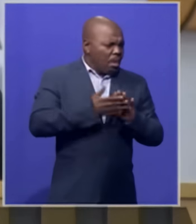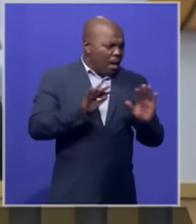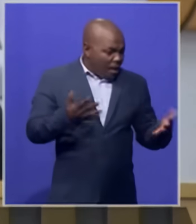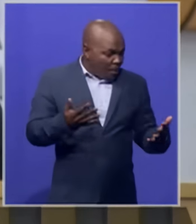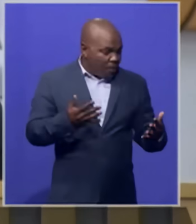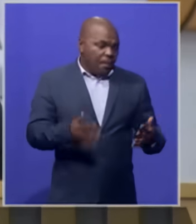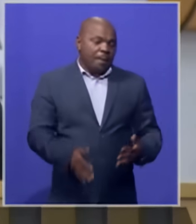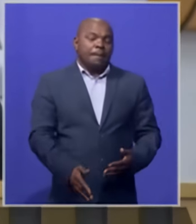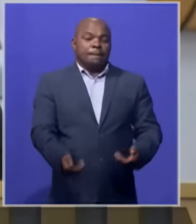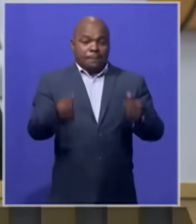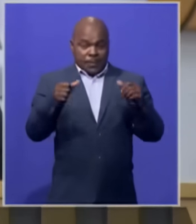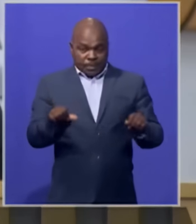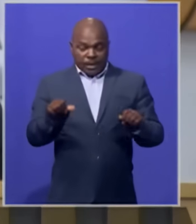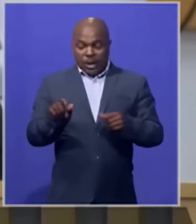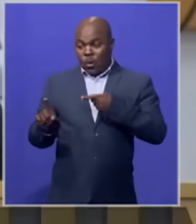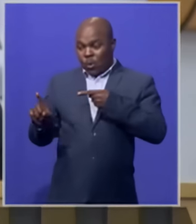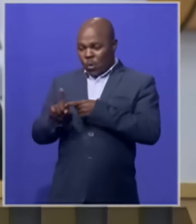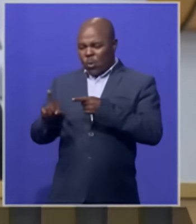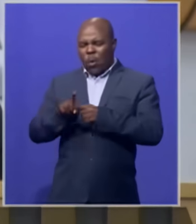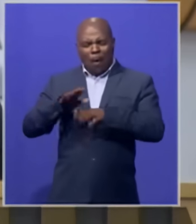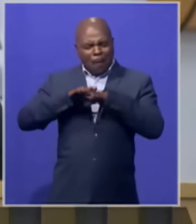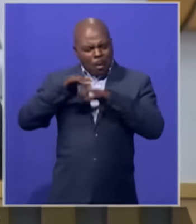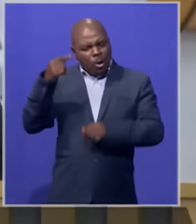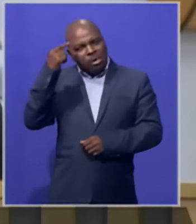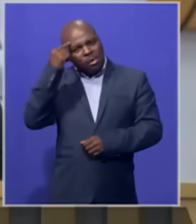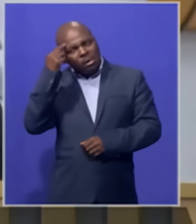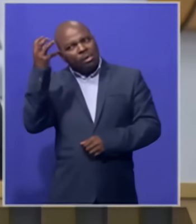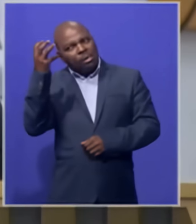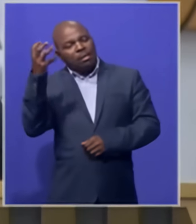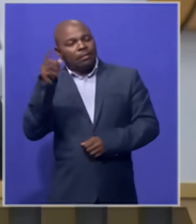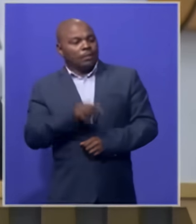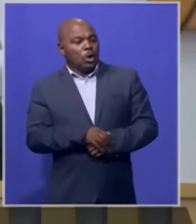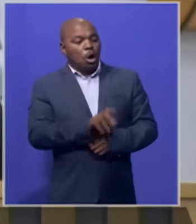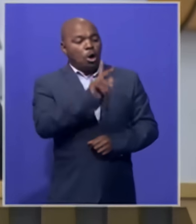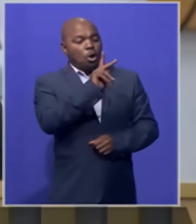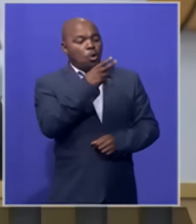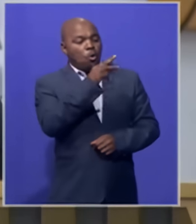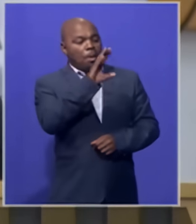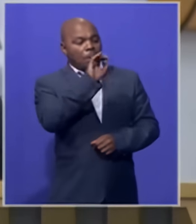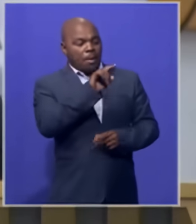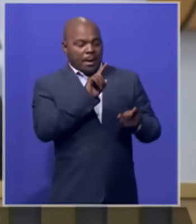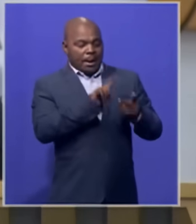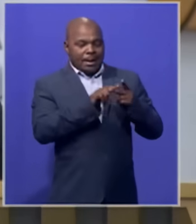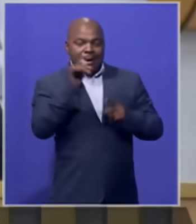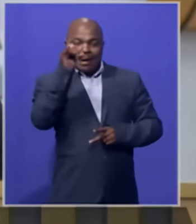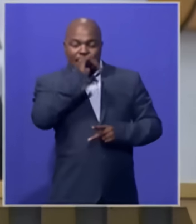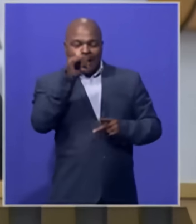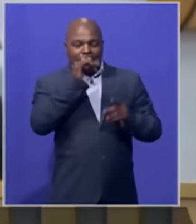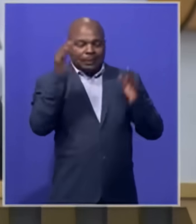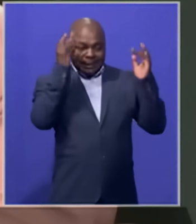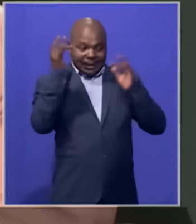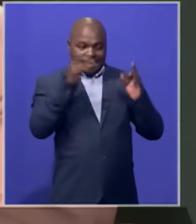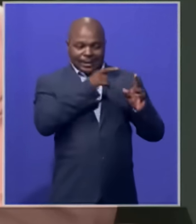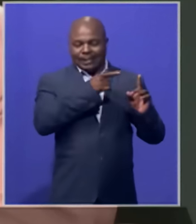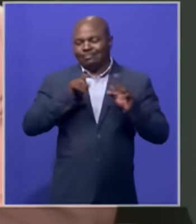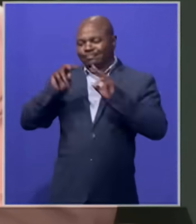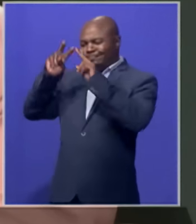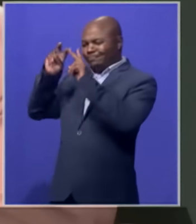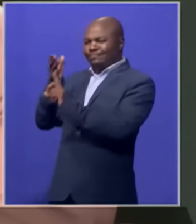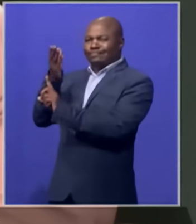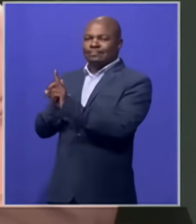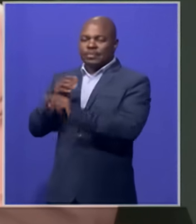further he was preoccupied with the notion that General Khumalo and crime intelligence were investigating him. Komishene